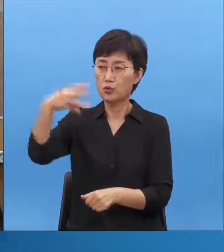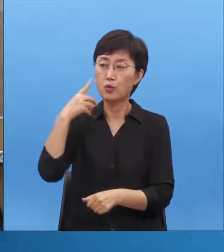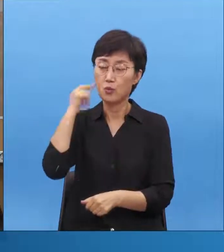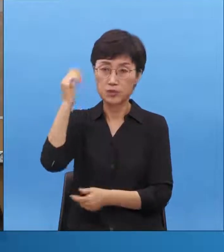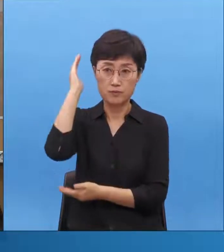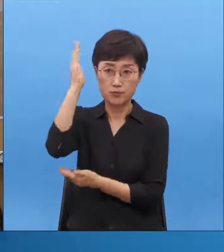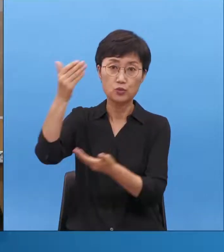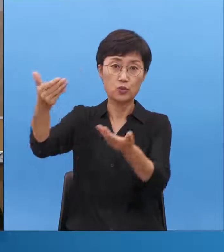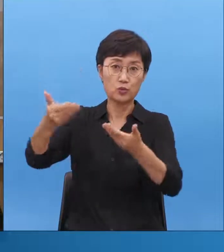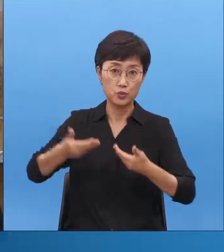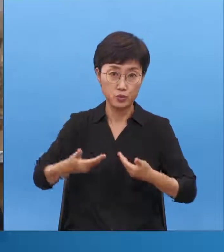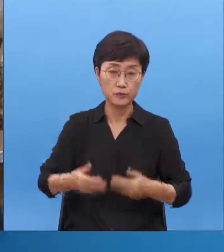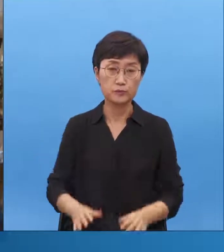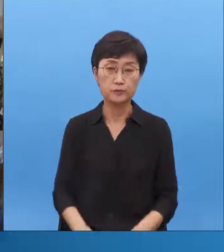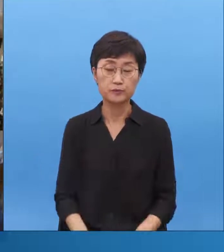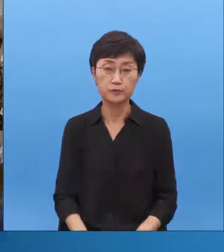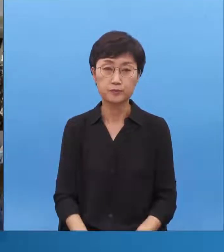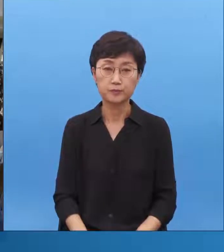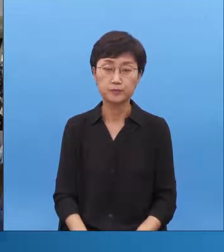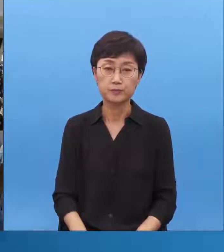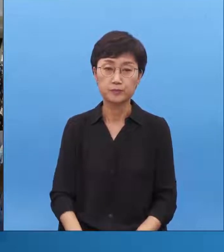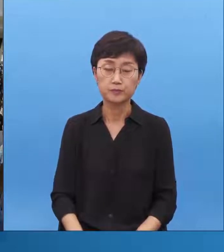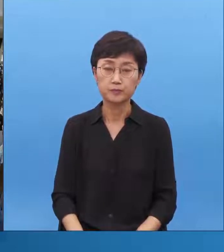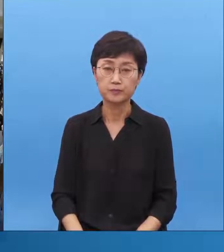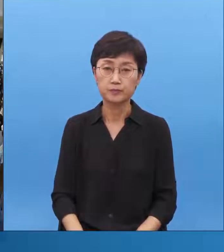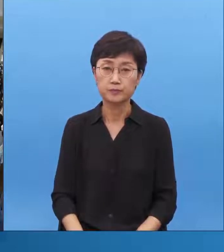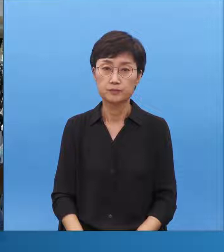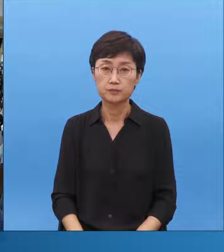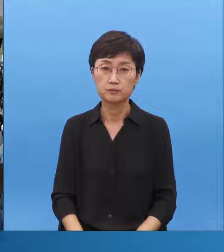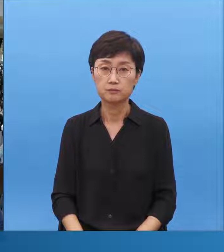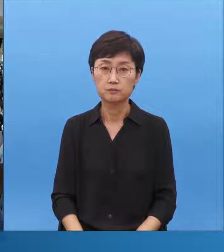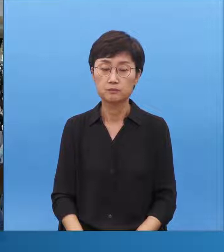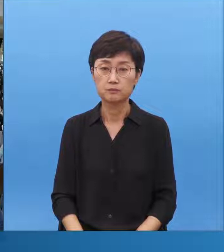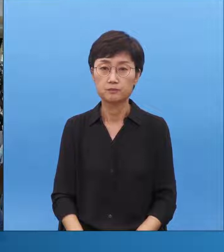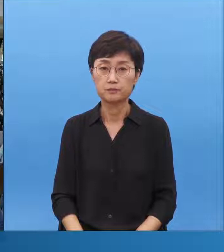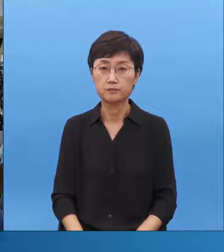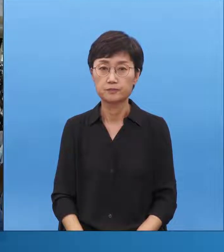to the Lord, Reverend, you will come and give us the message entitled "The Tomb That Became the Temple."